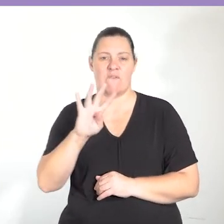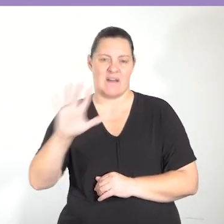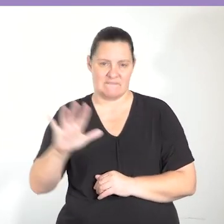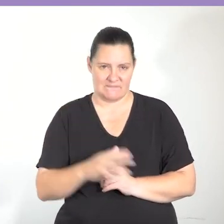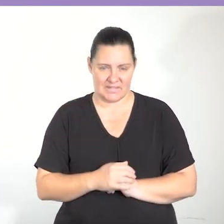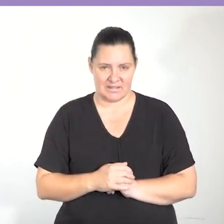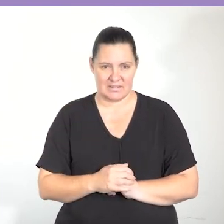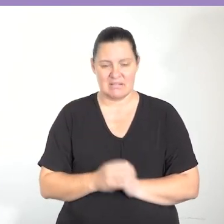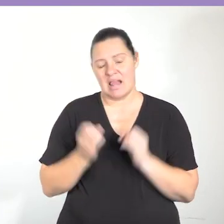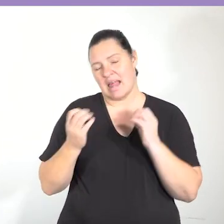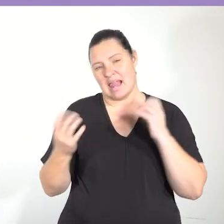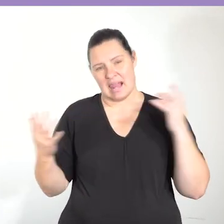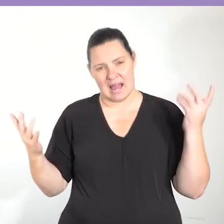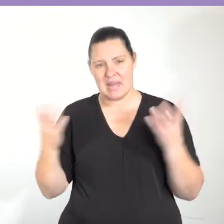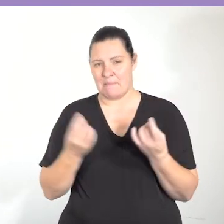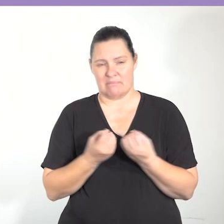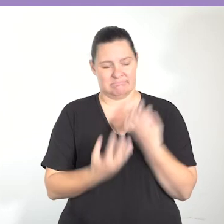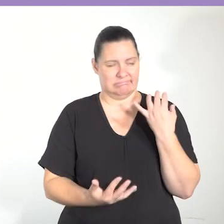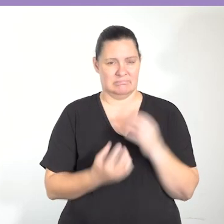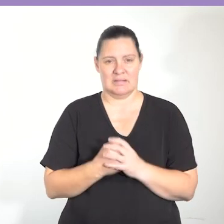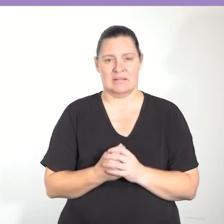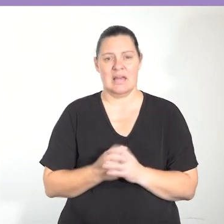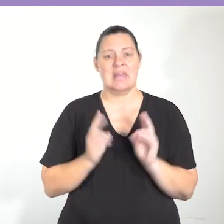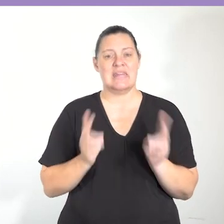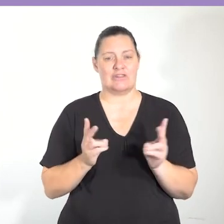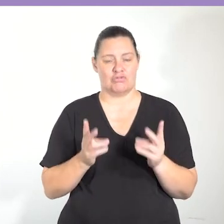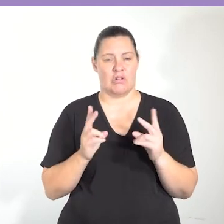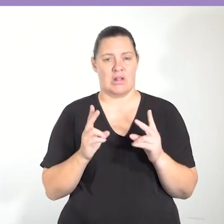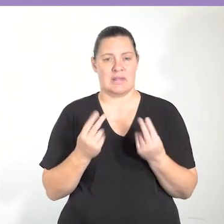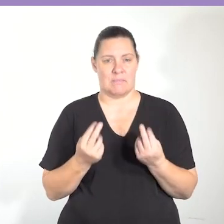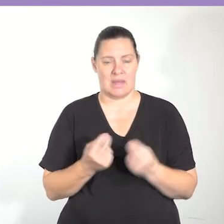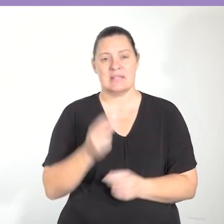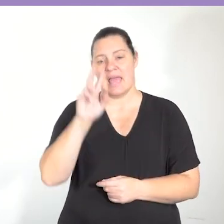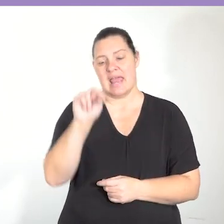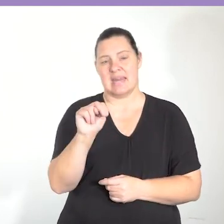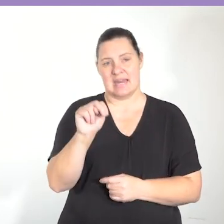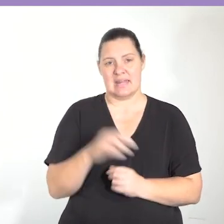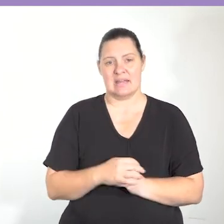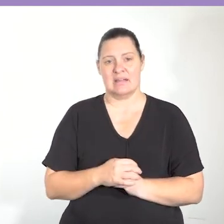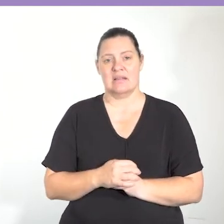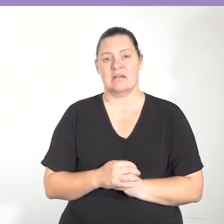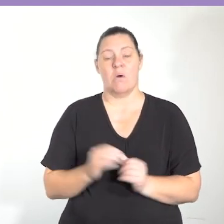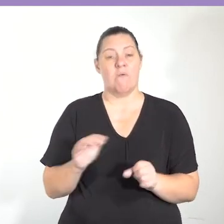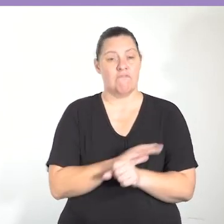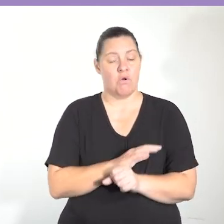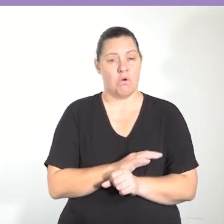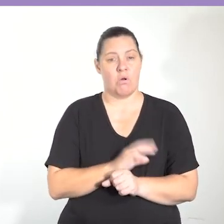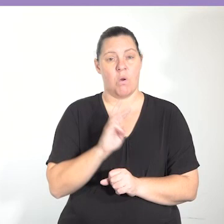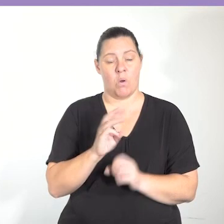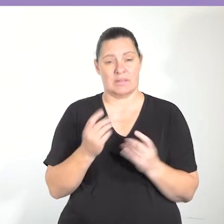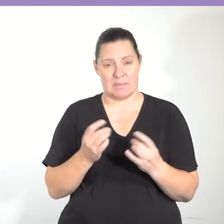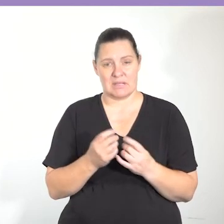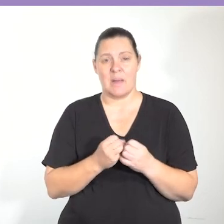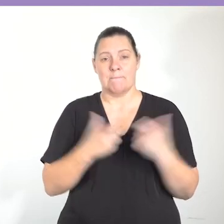Of course, there are many more numbers. Natural numbers. The symbol there is an N. All whole numbers that are greater than